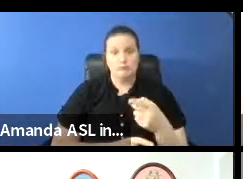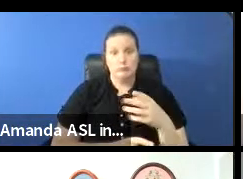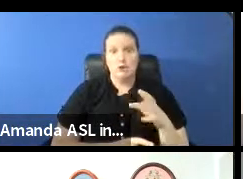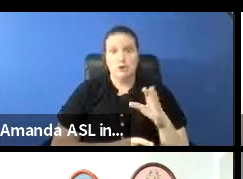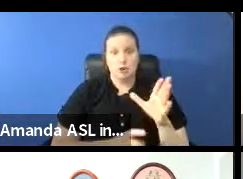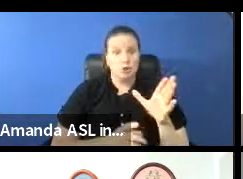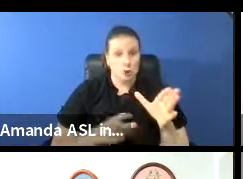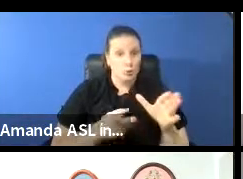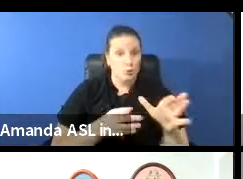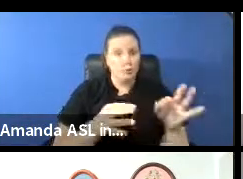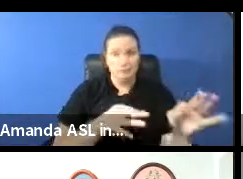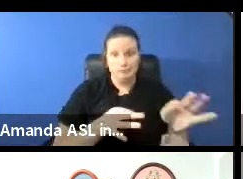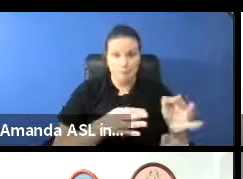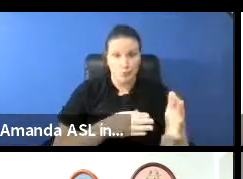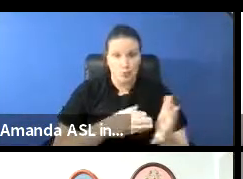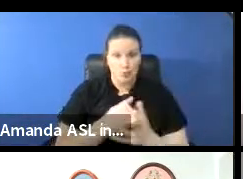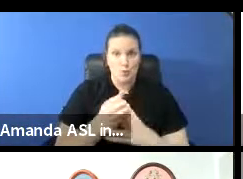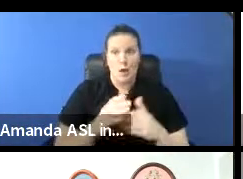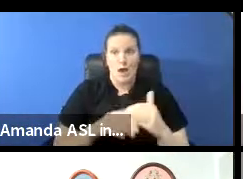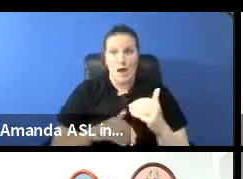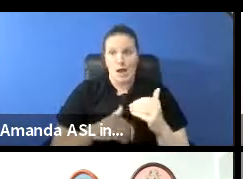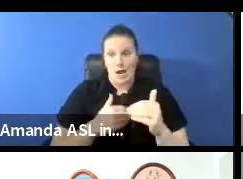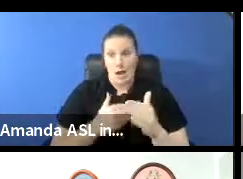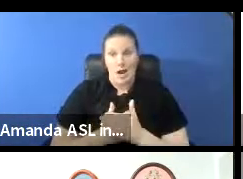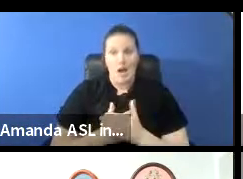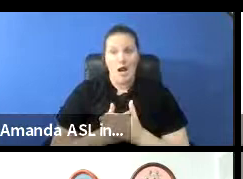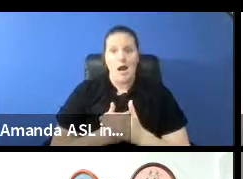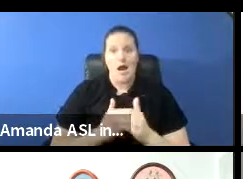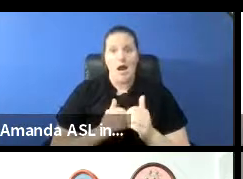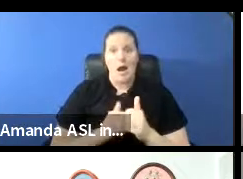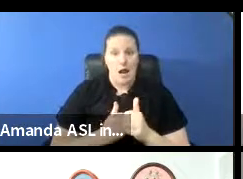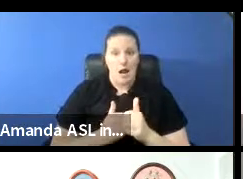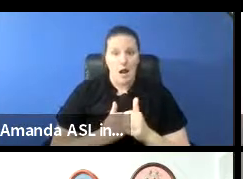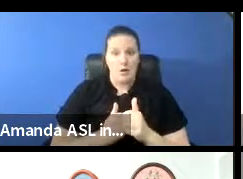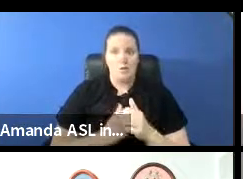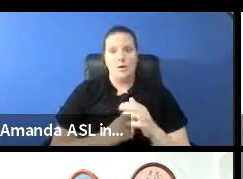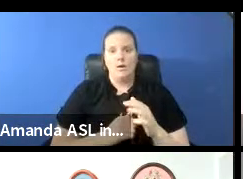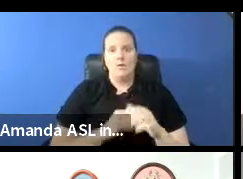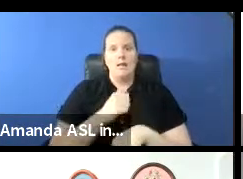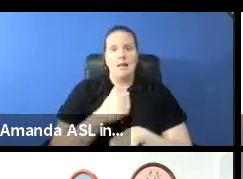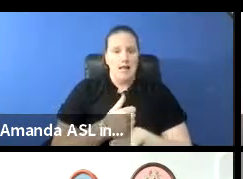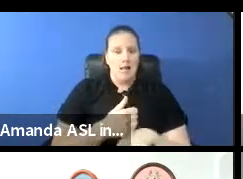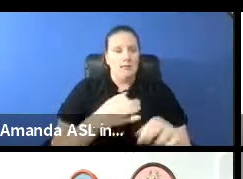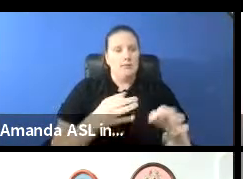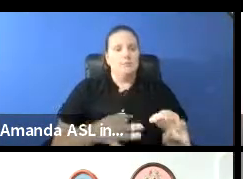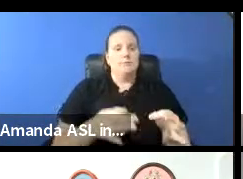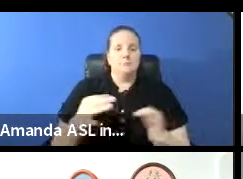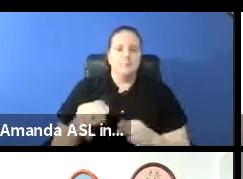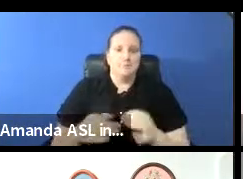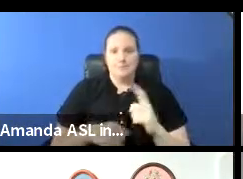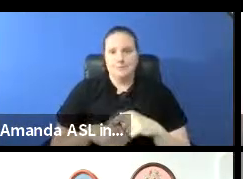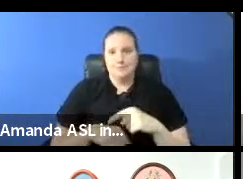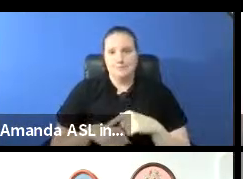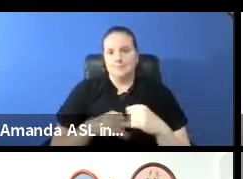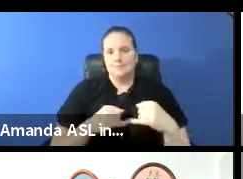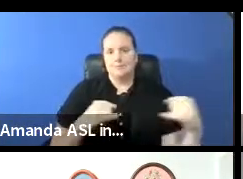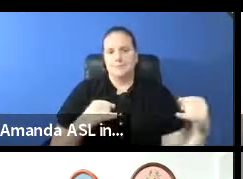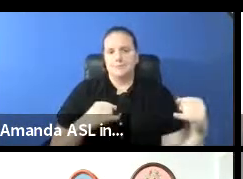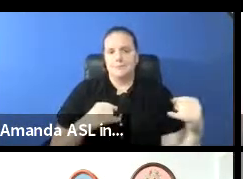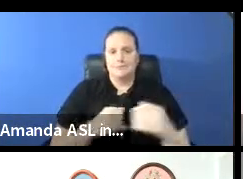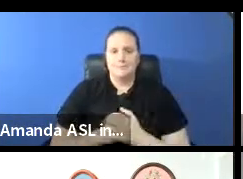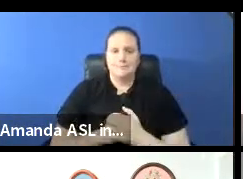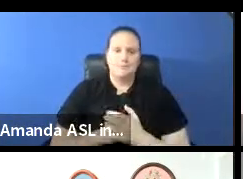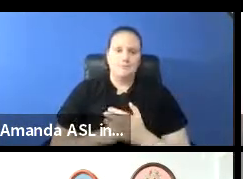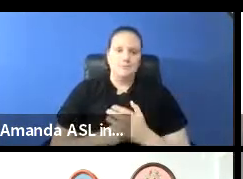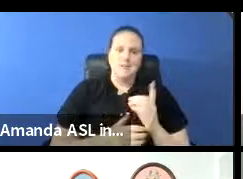you through how we are going to lay out the decisions, the timelines,